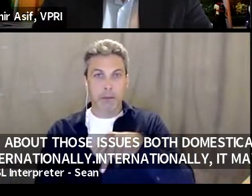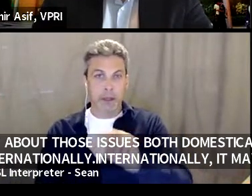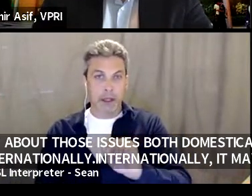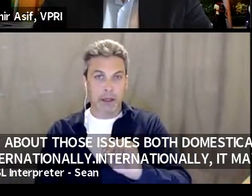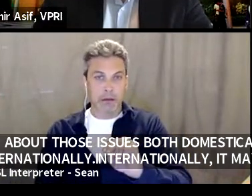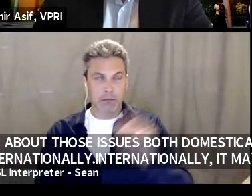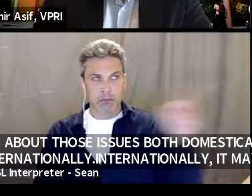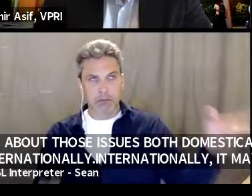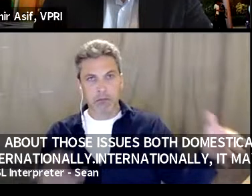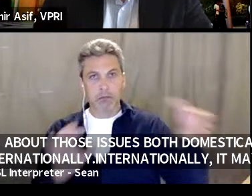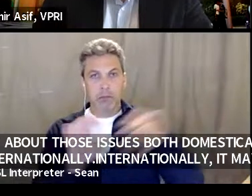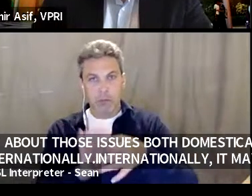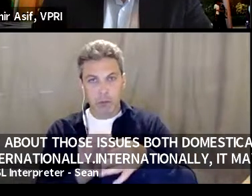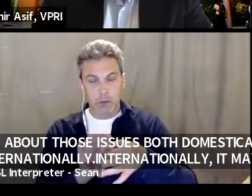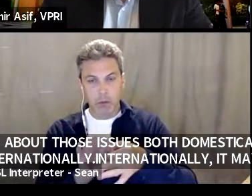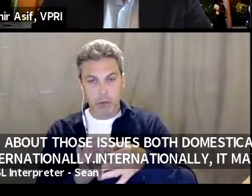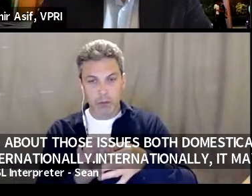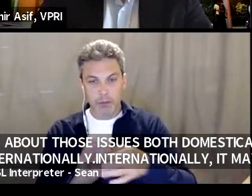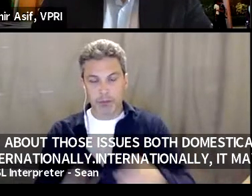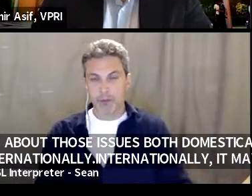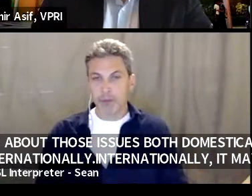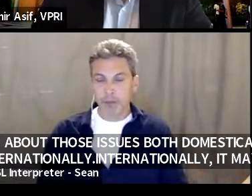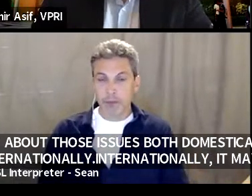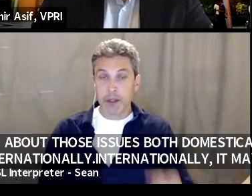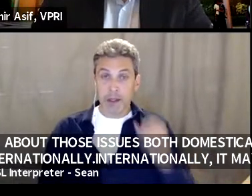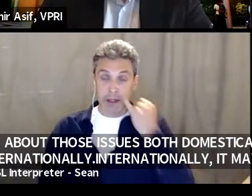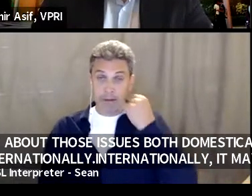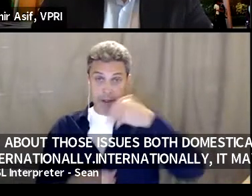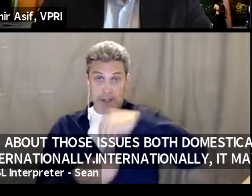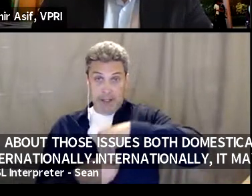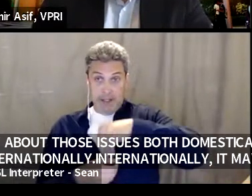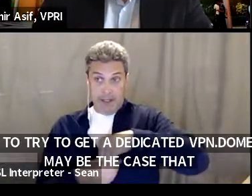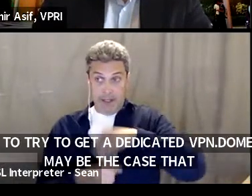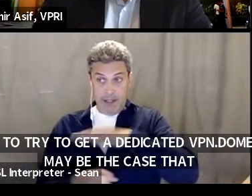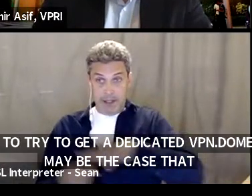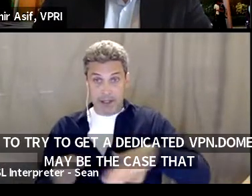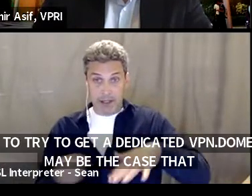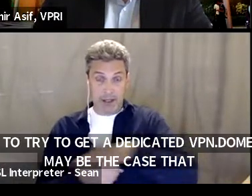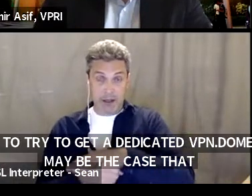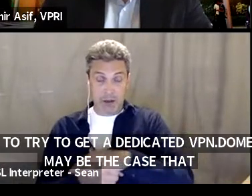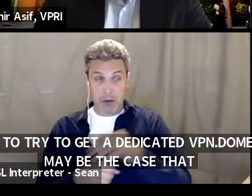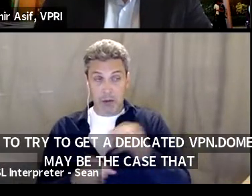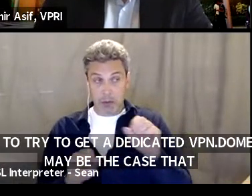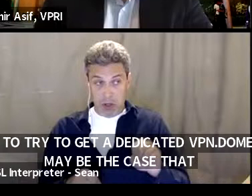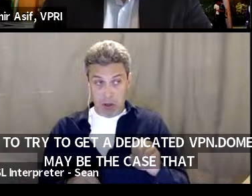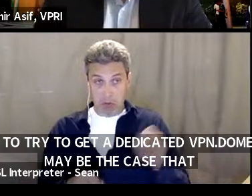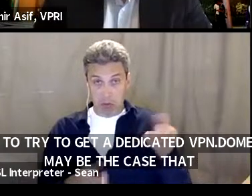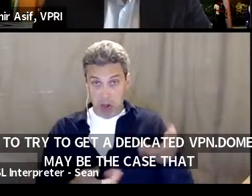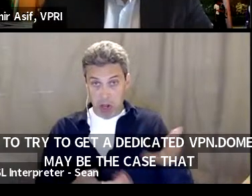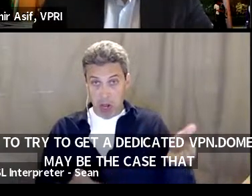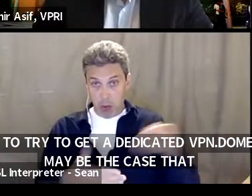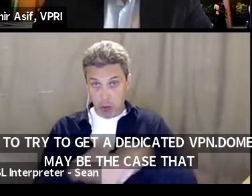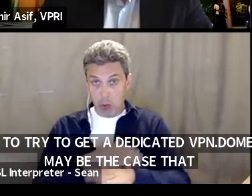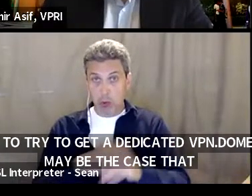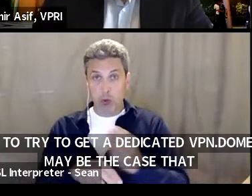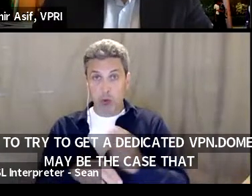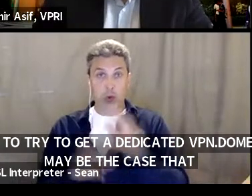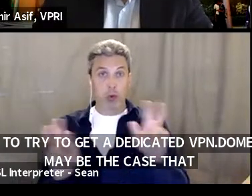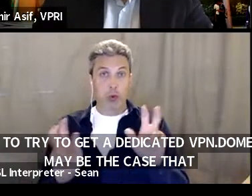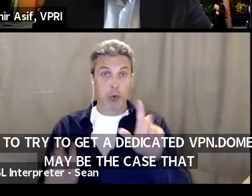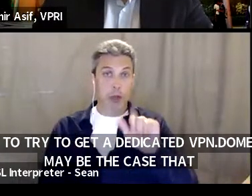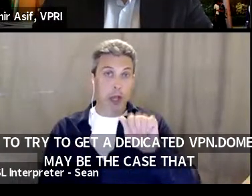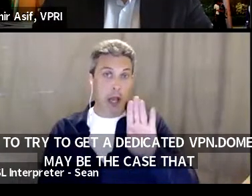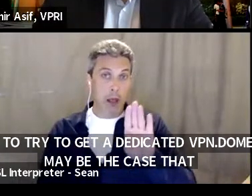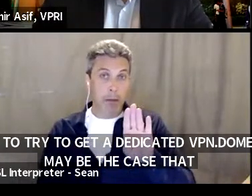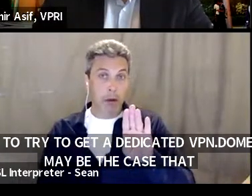case that we will be able to provide some access to computer labs, as in not sort